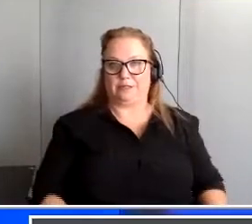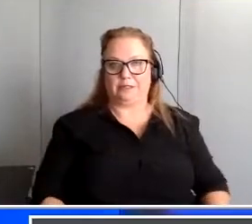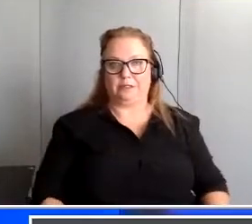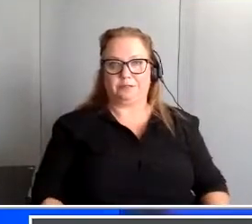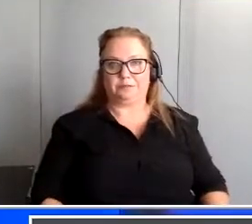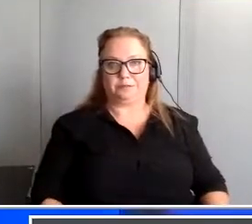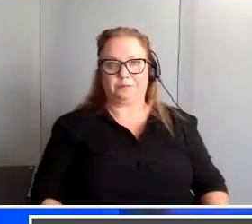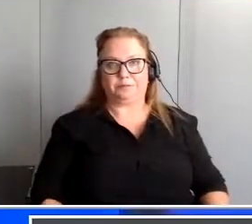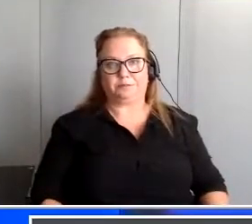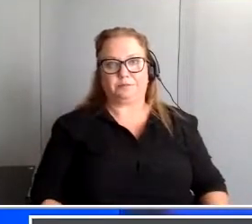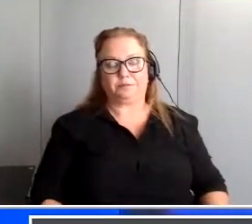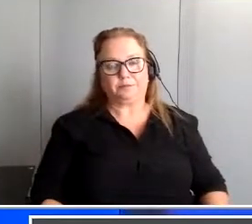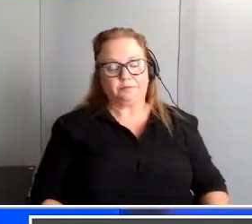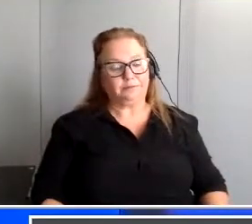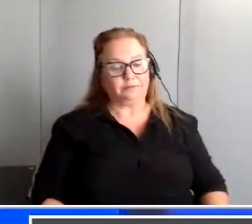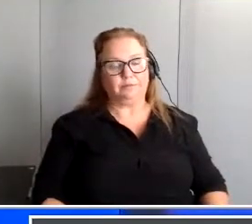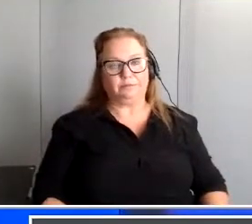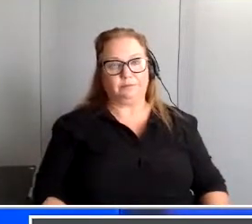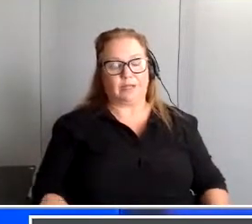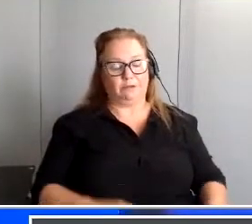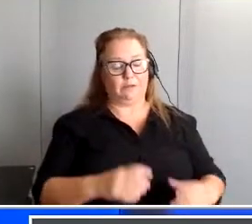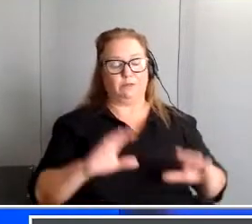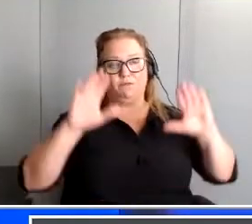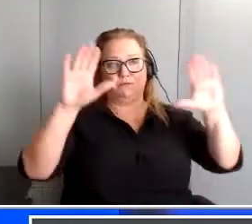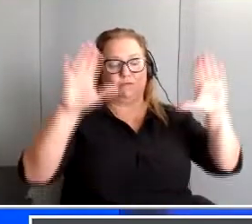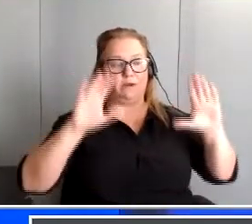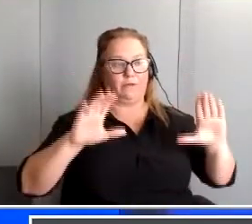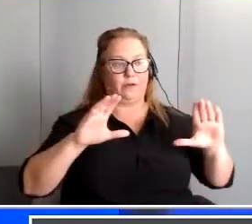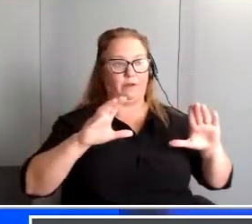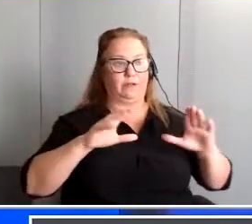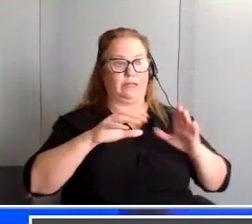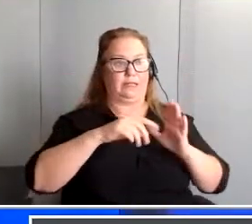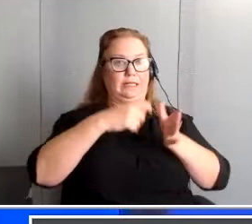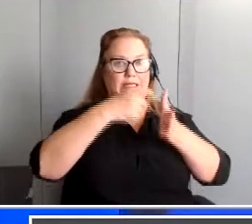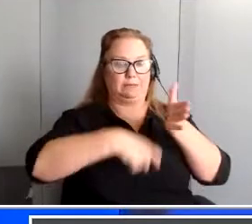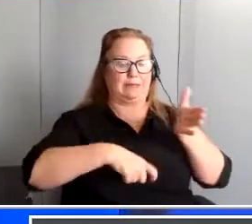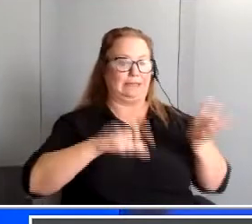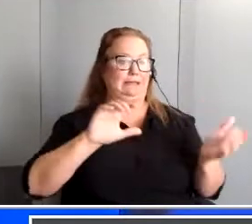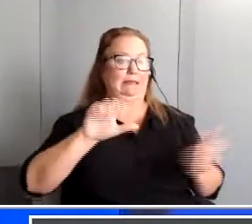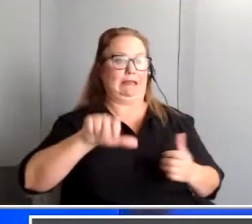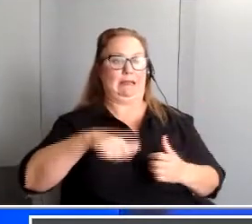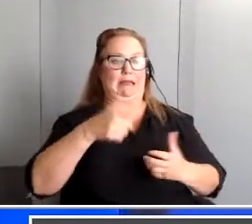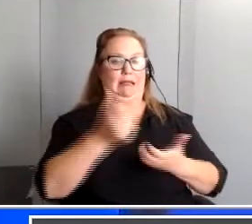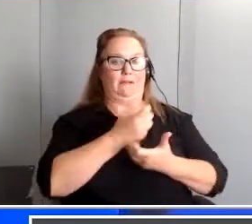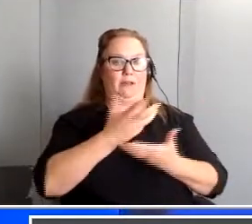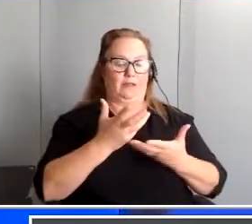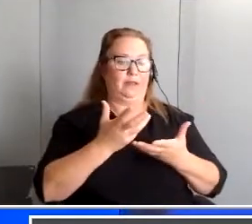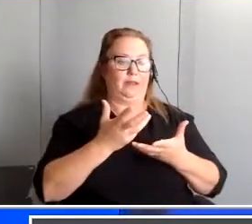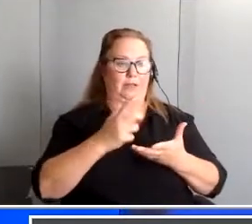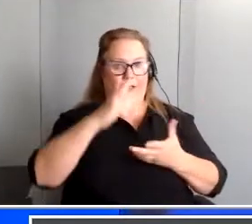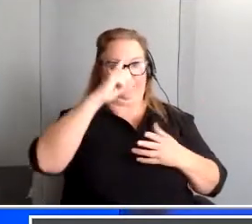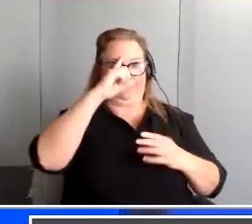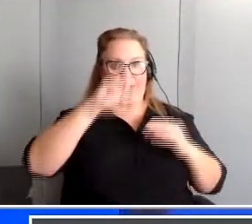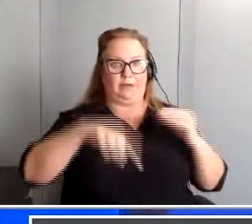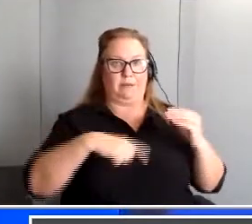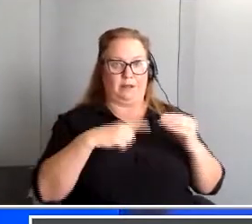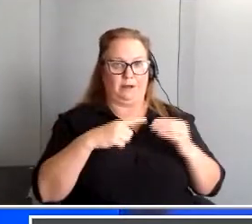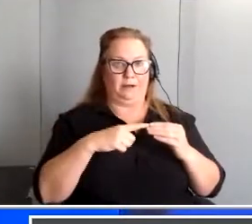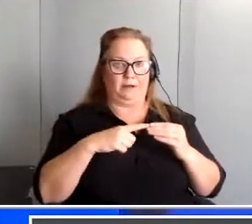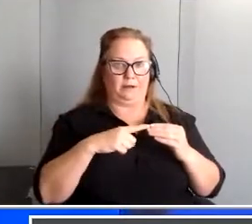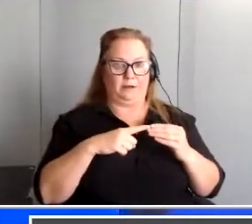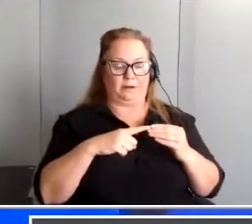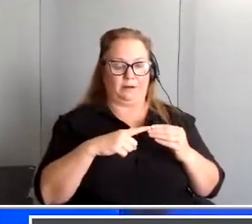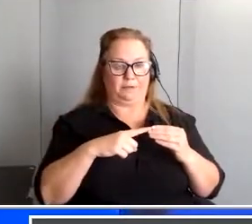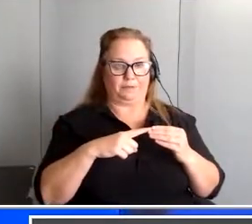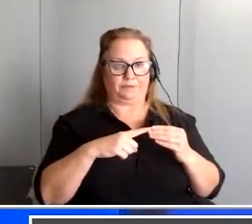a lifesaver in terms of the expense outlay and the other things that you might have to consider. And I just